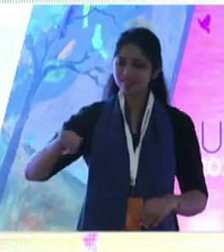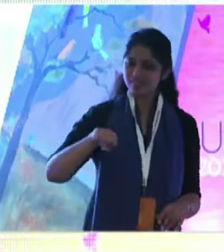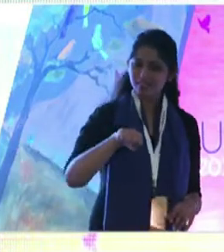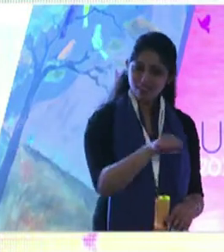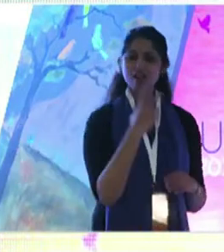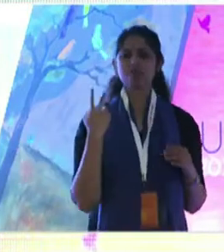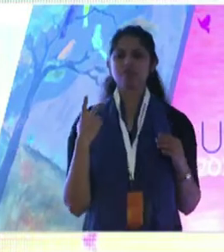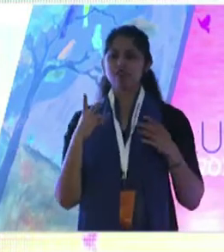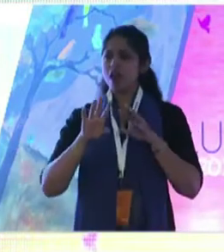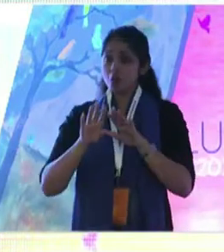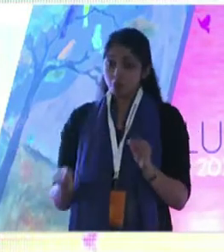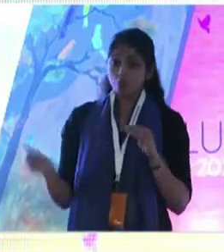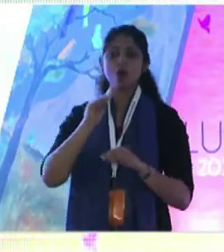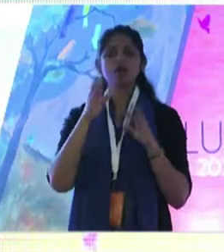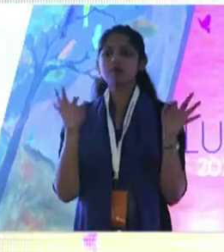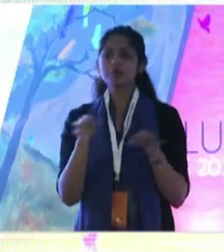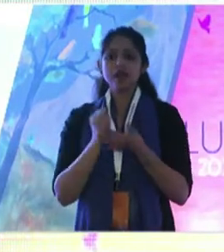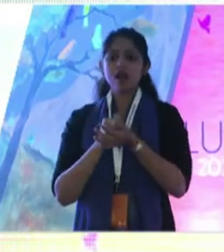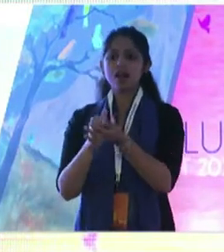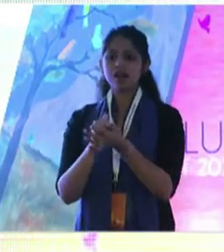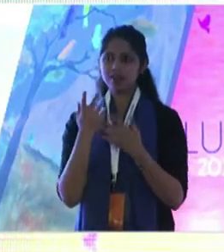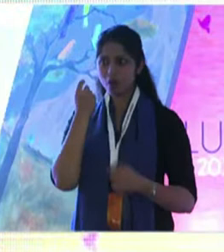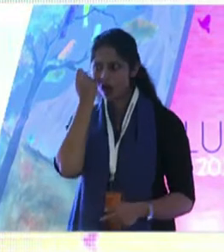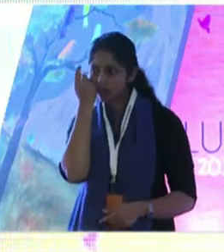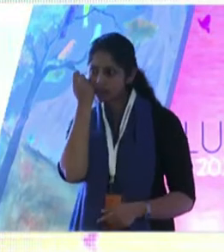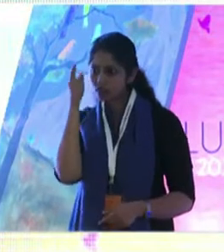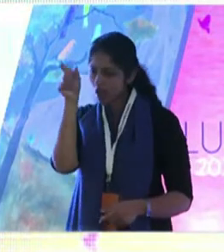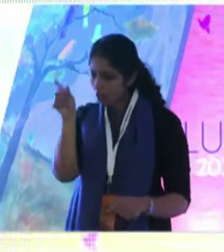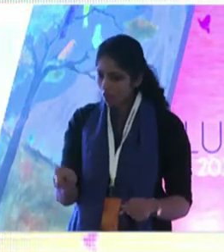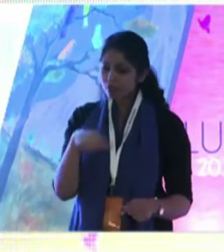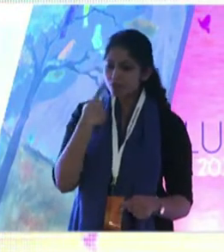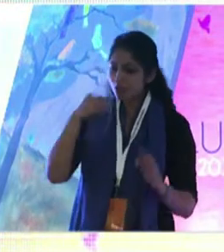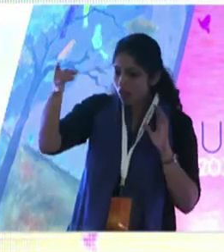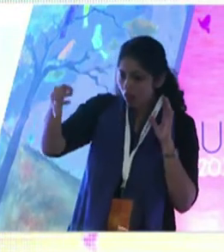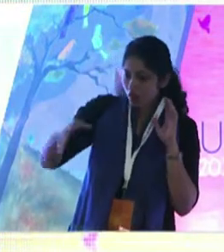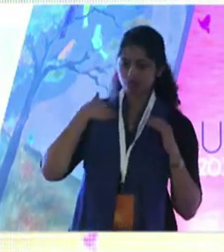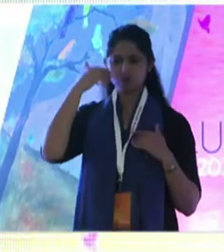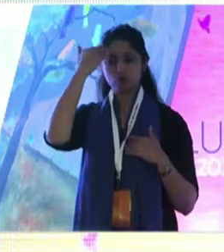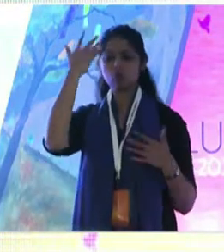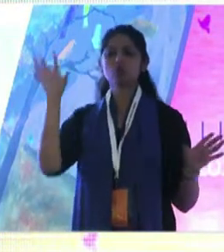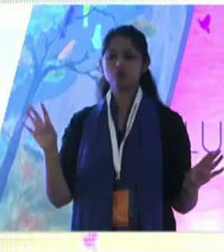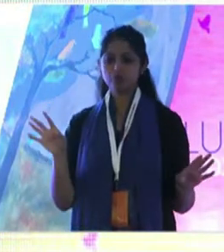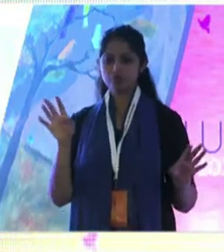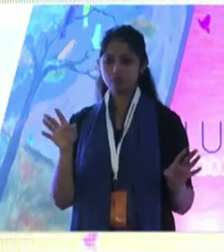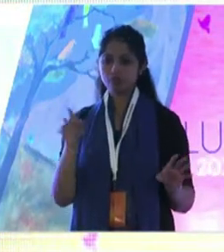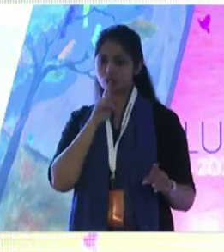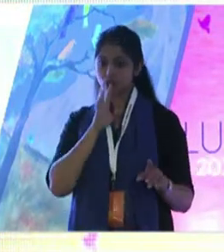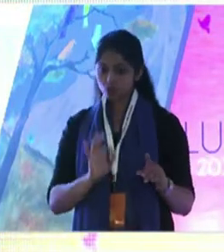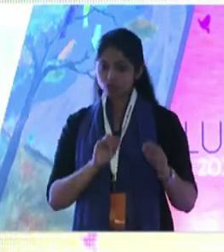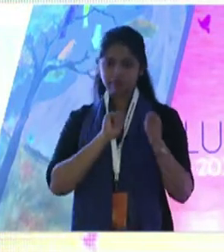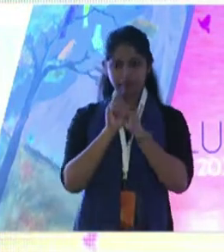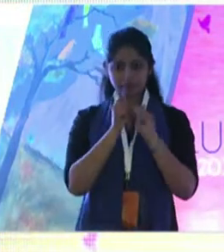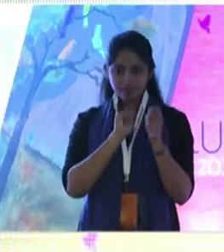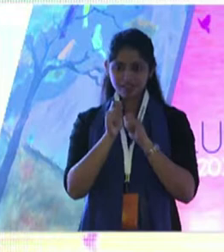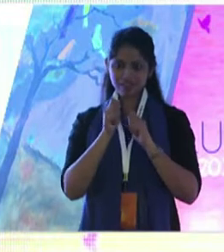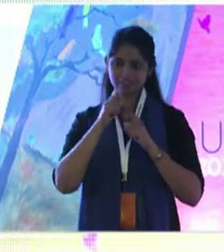we do, but not really anything to do to understand their lives completely. But I think the journalist in me also